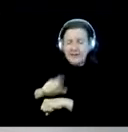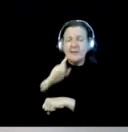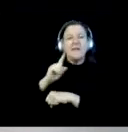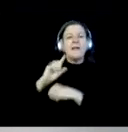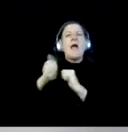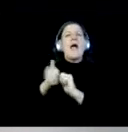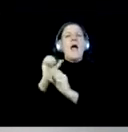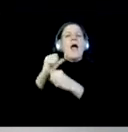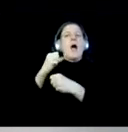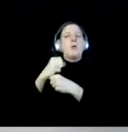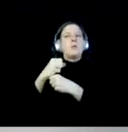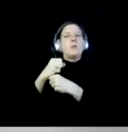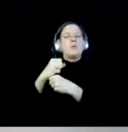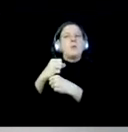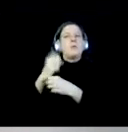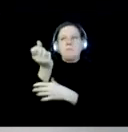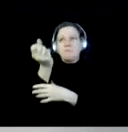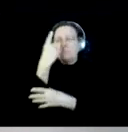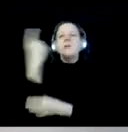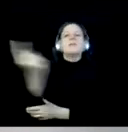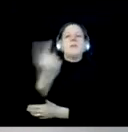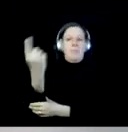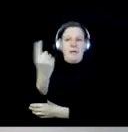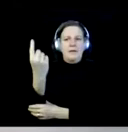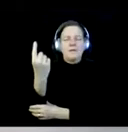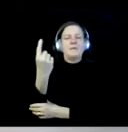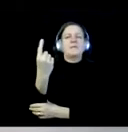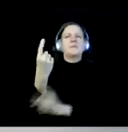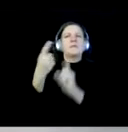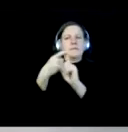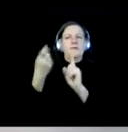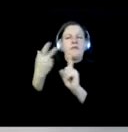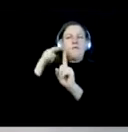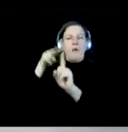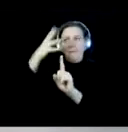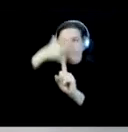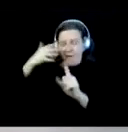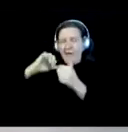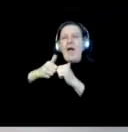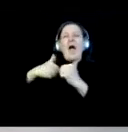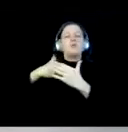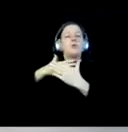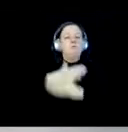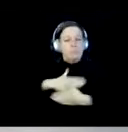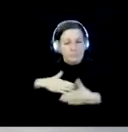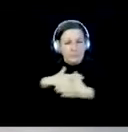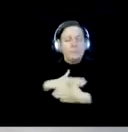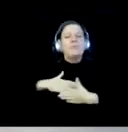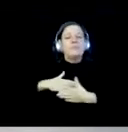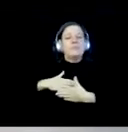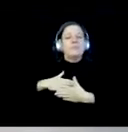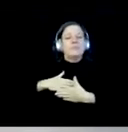of something from within it and how to kind of take some pleasure in the forces that we